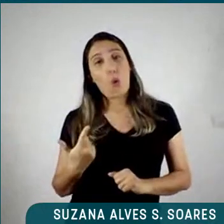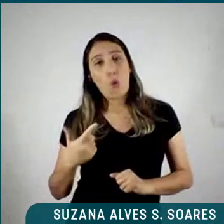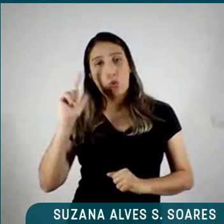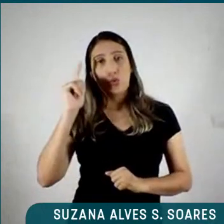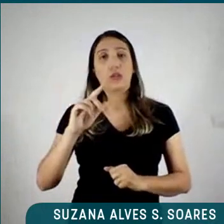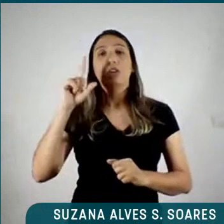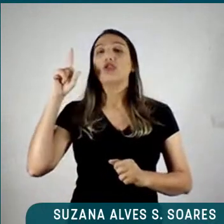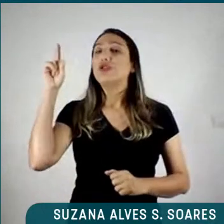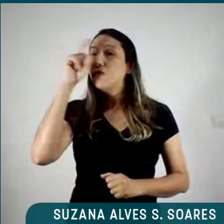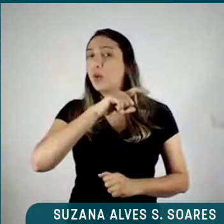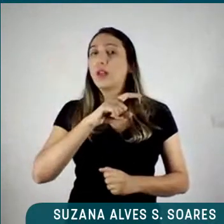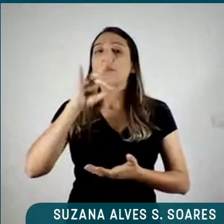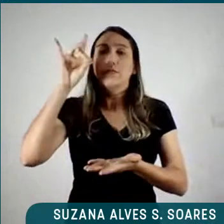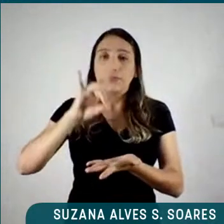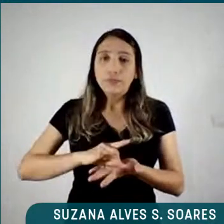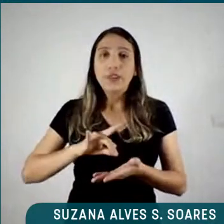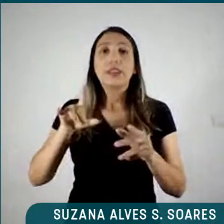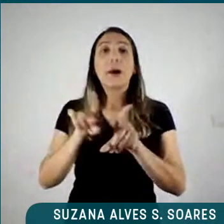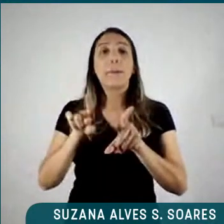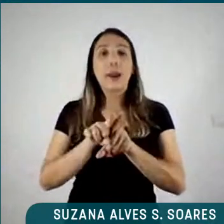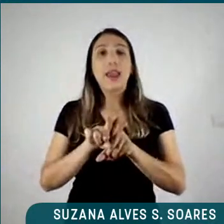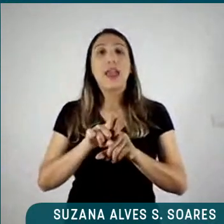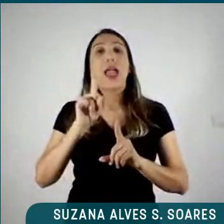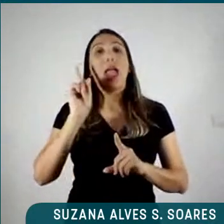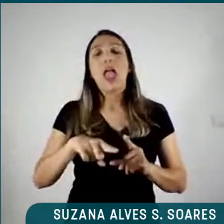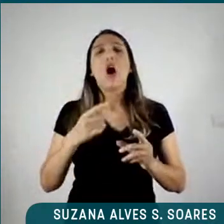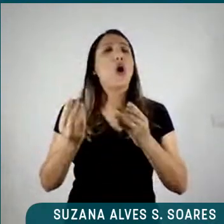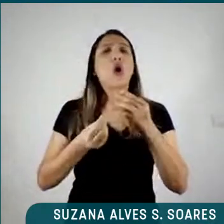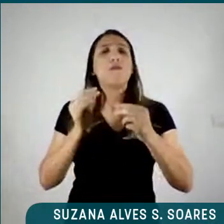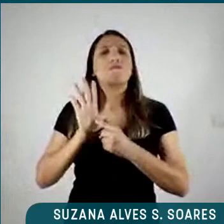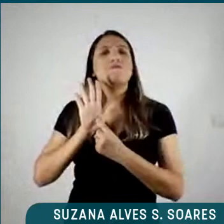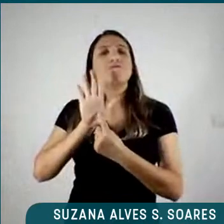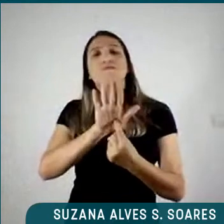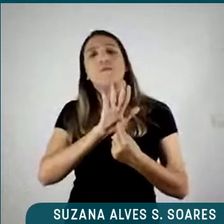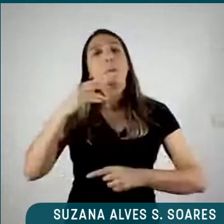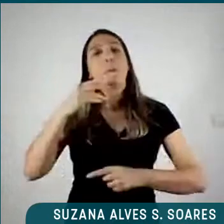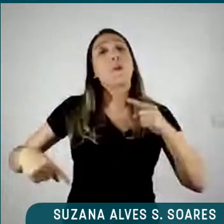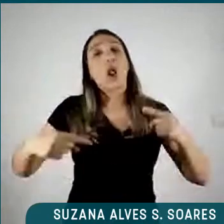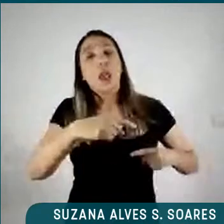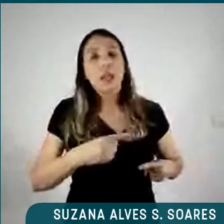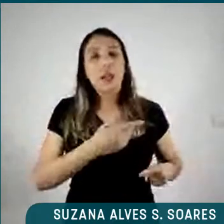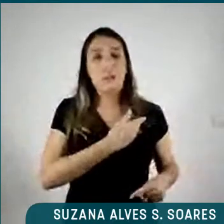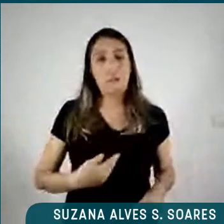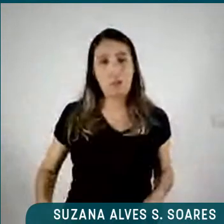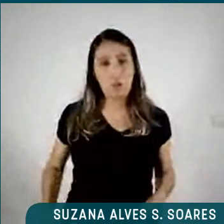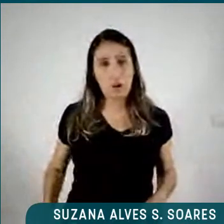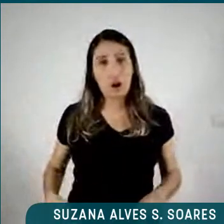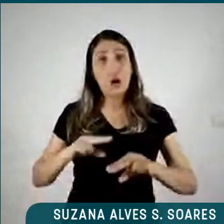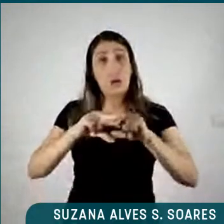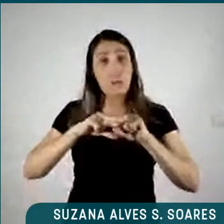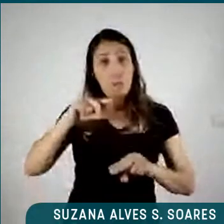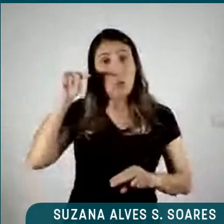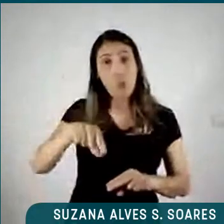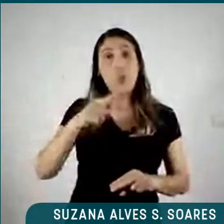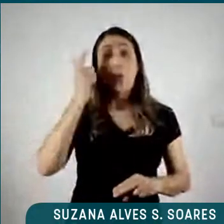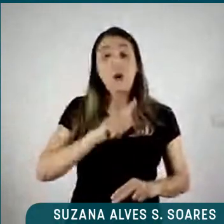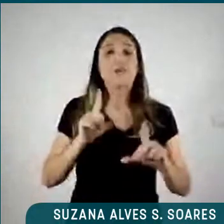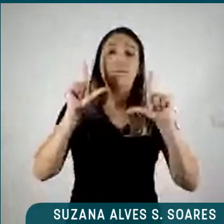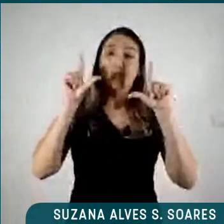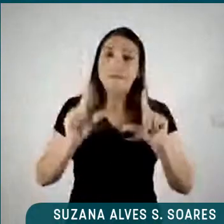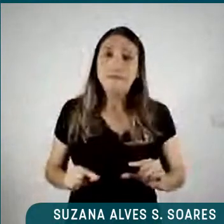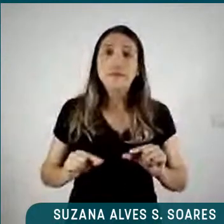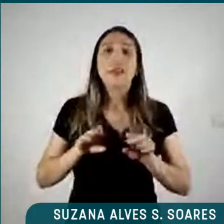causes. I would like also to talk about the difficult, the difficulty, the